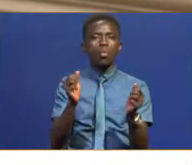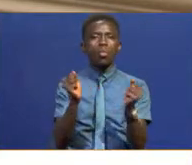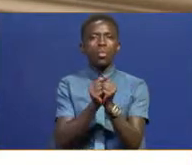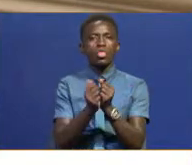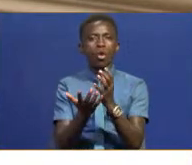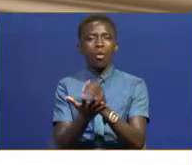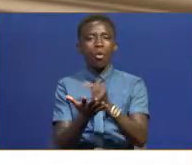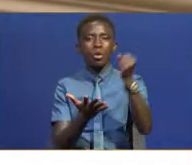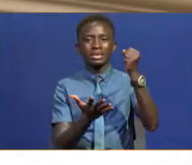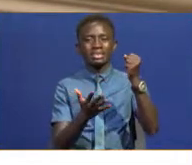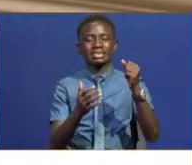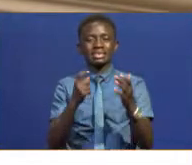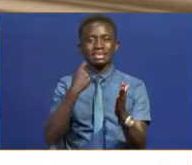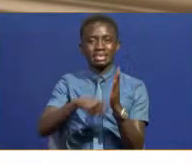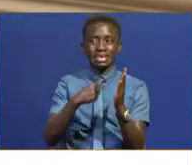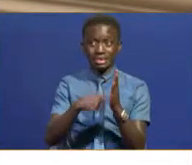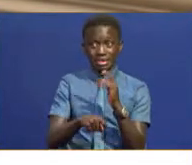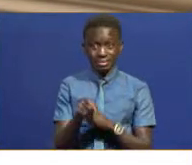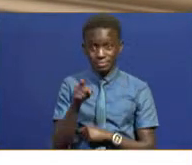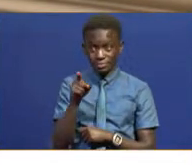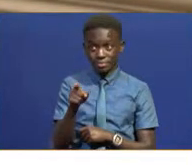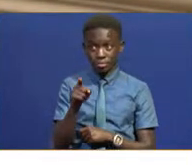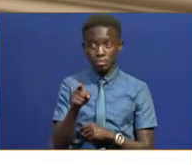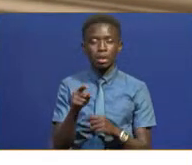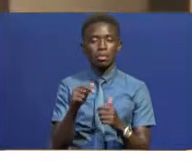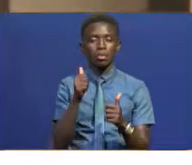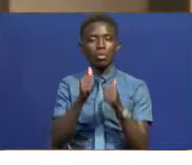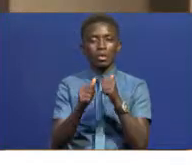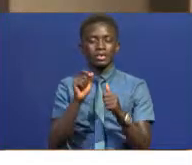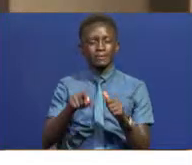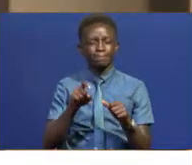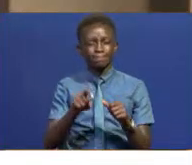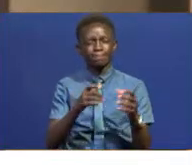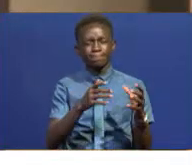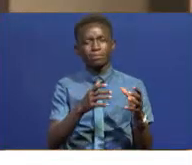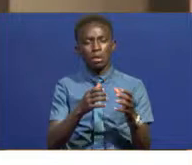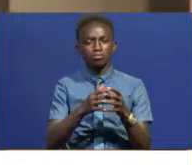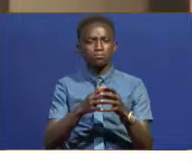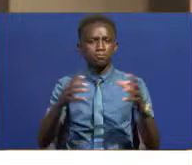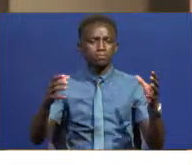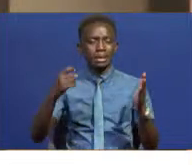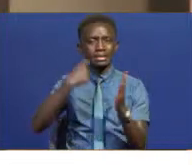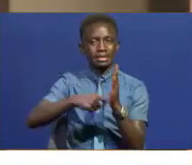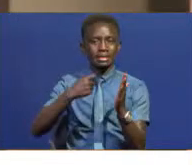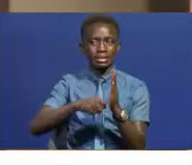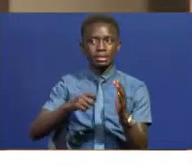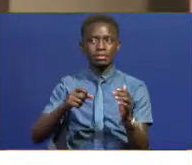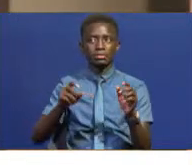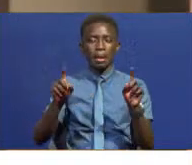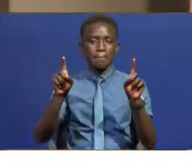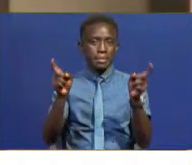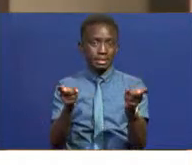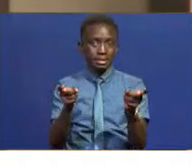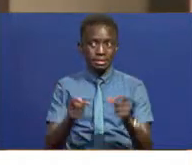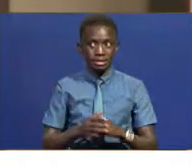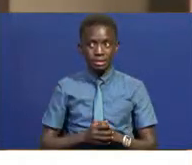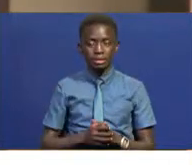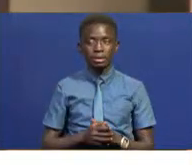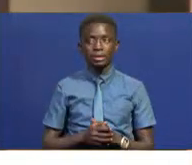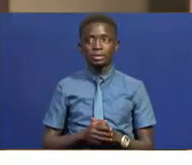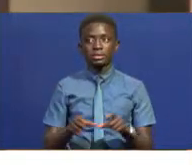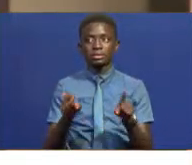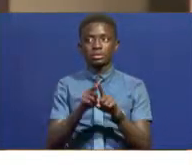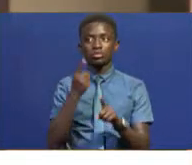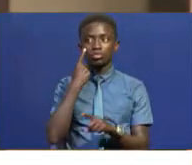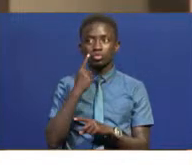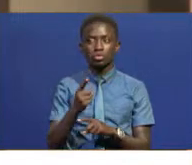to cooperatives, which is meant to expand the tax bracket. Clustering in terms of Wajir, they are doing camels,